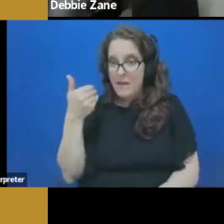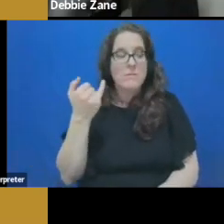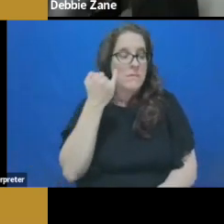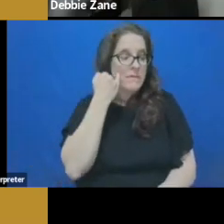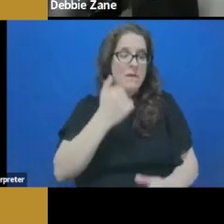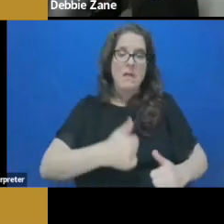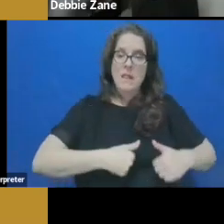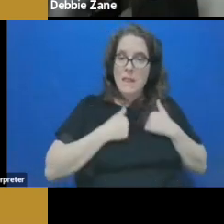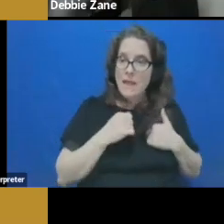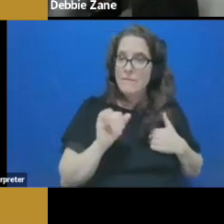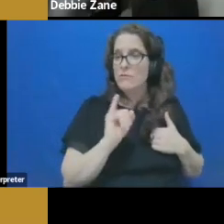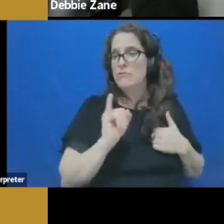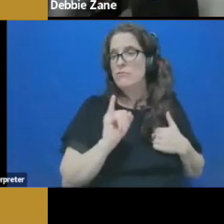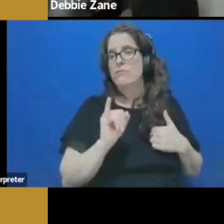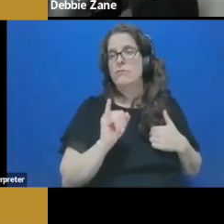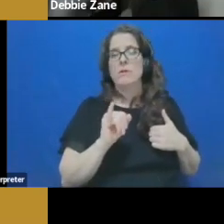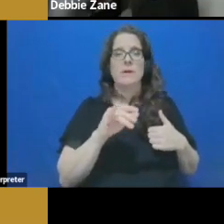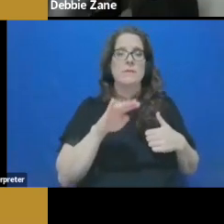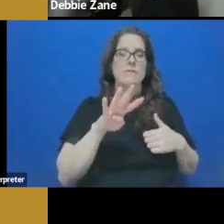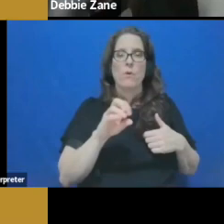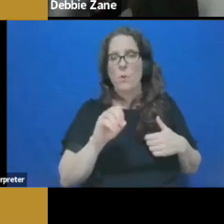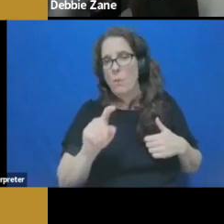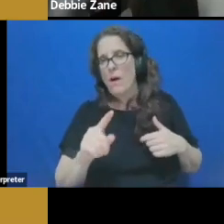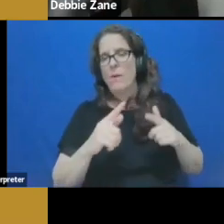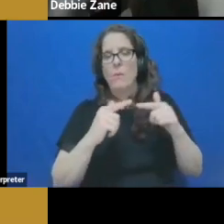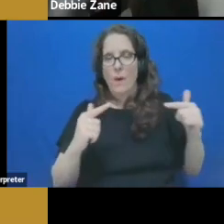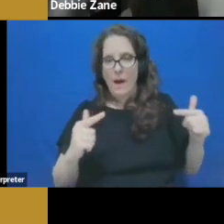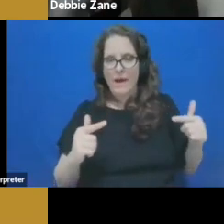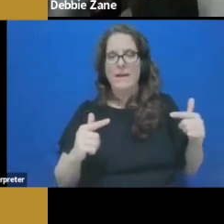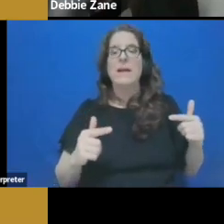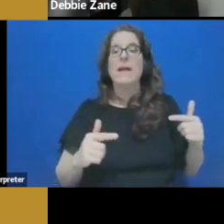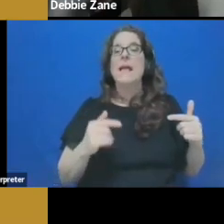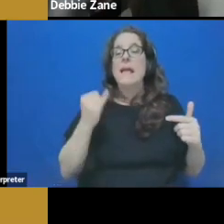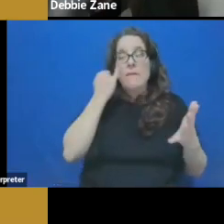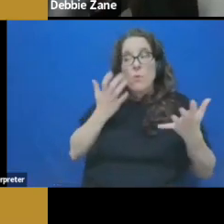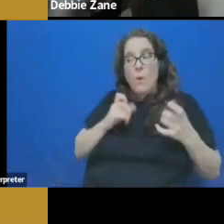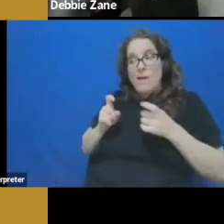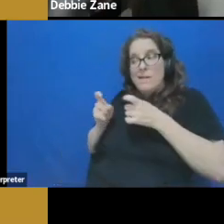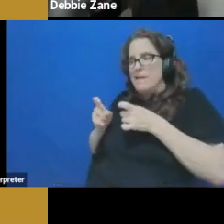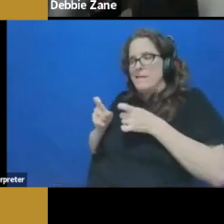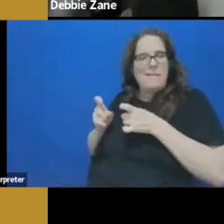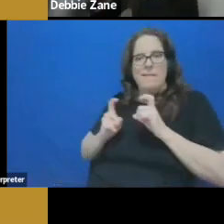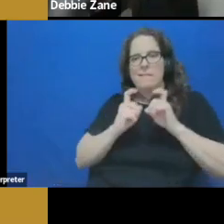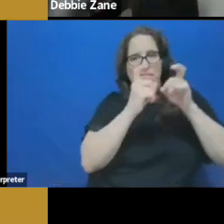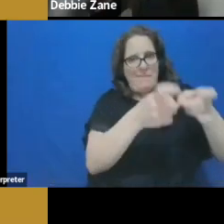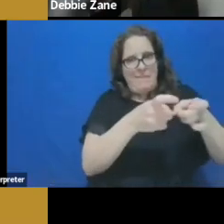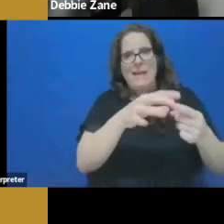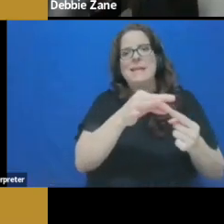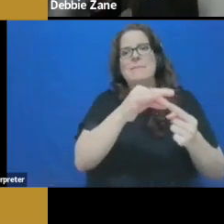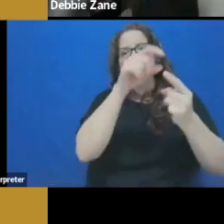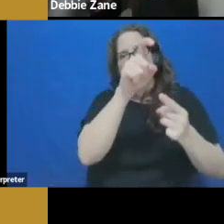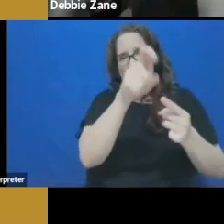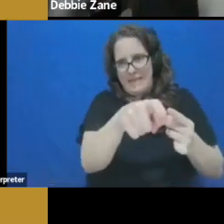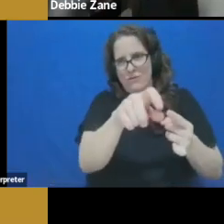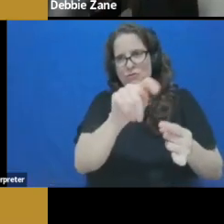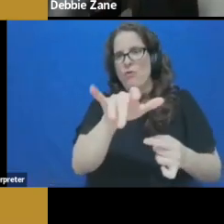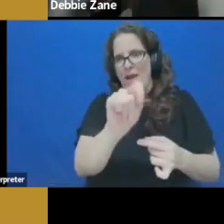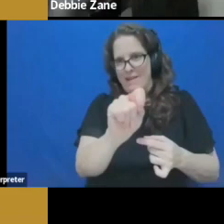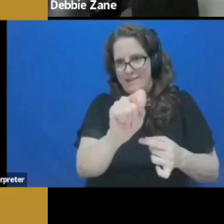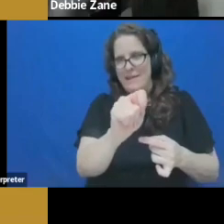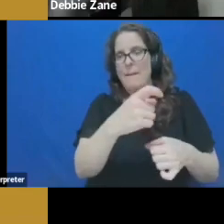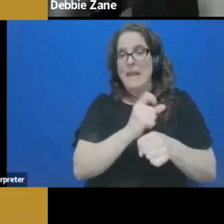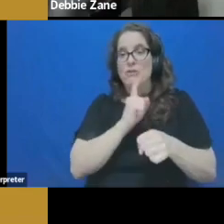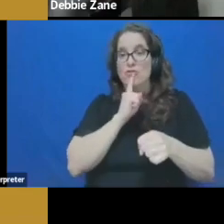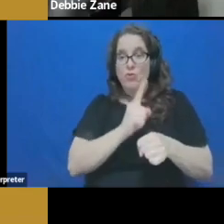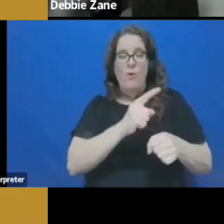to the beneficiary who's receiving SSI or Medicaid are going into a special needs trust.